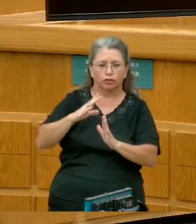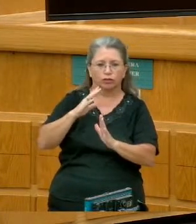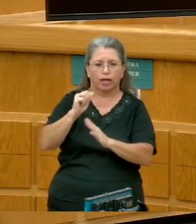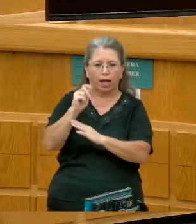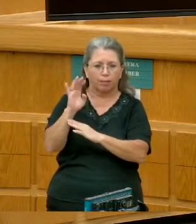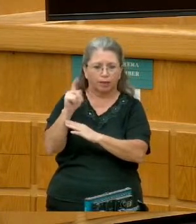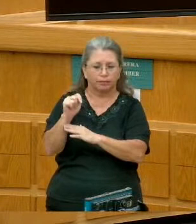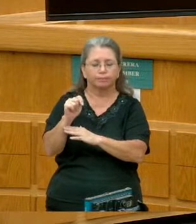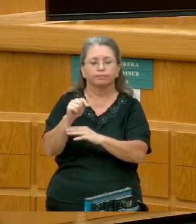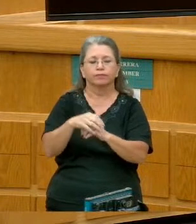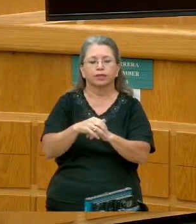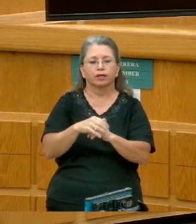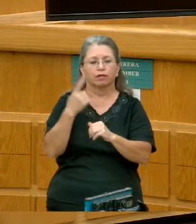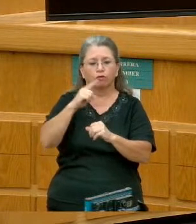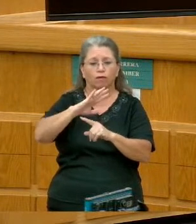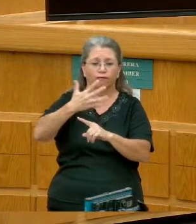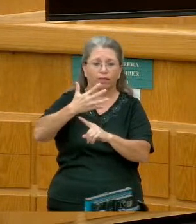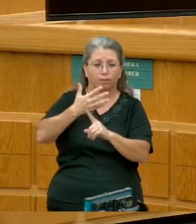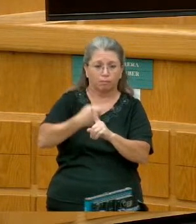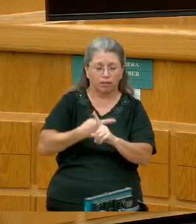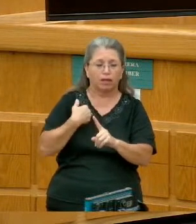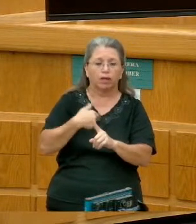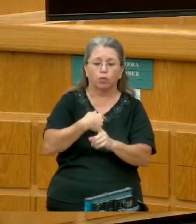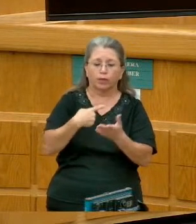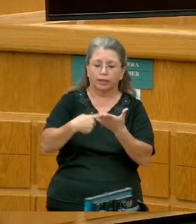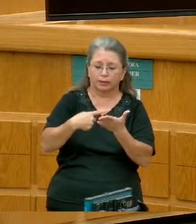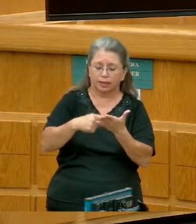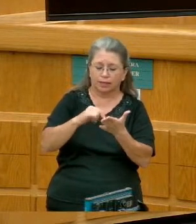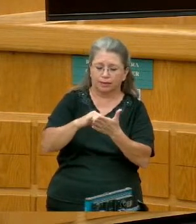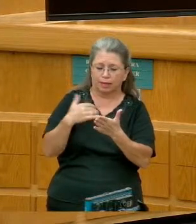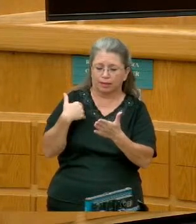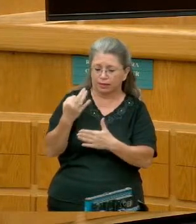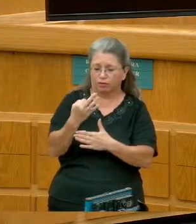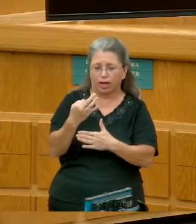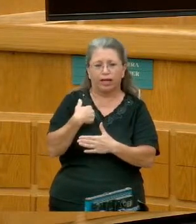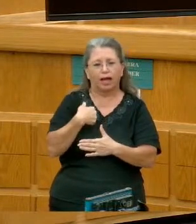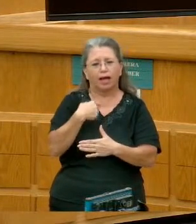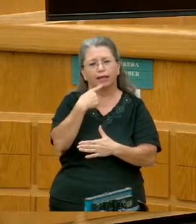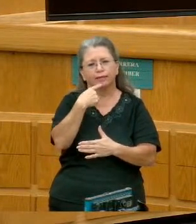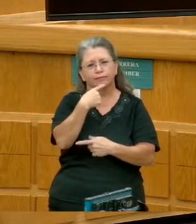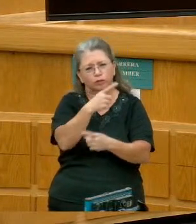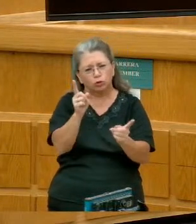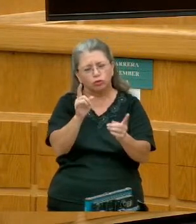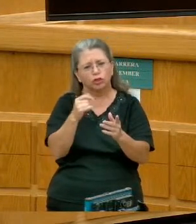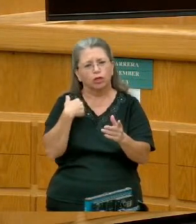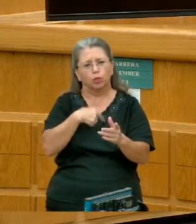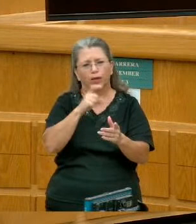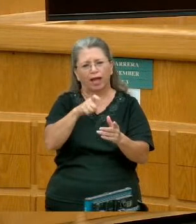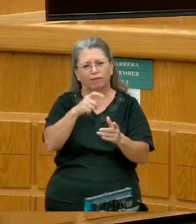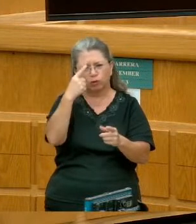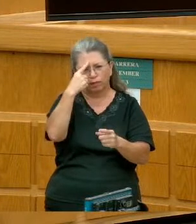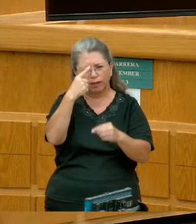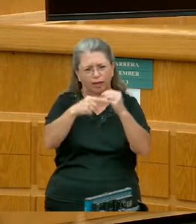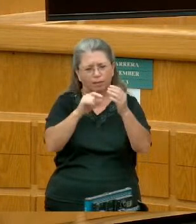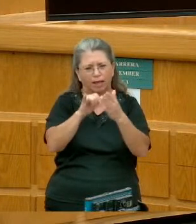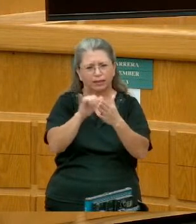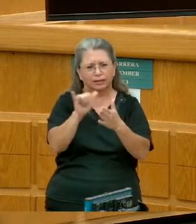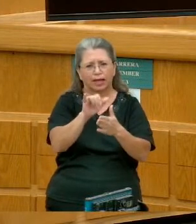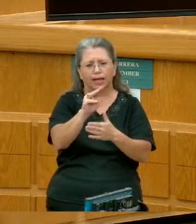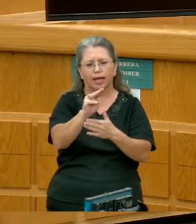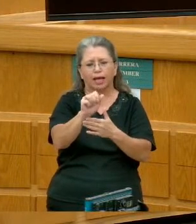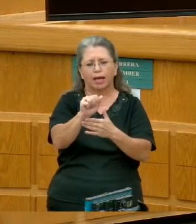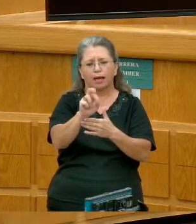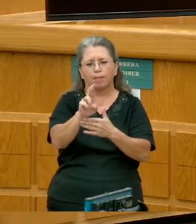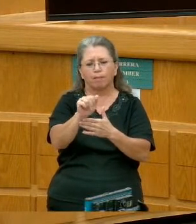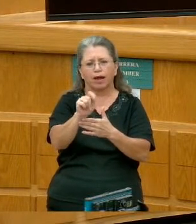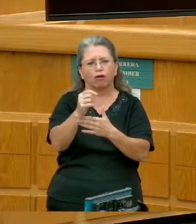And we went over that on Friday. And I said we had to think of these terms as a marathon, not a sprint. Well, I might have to